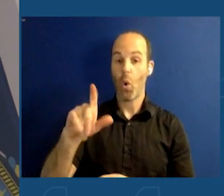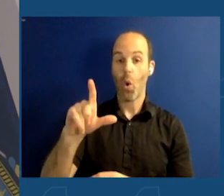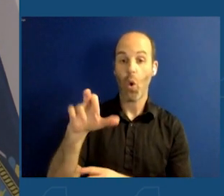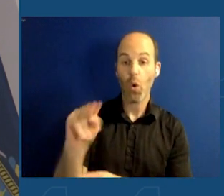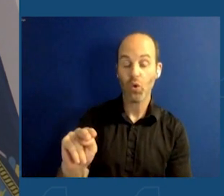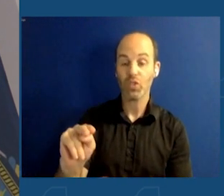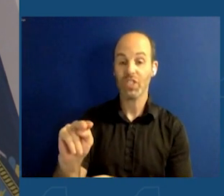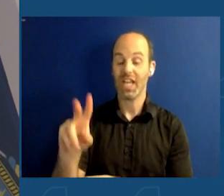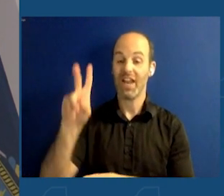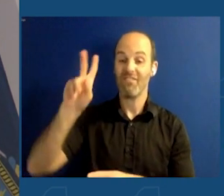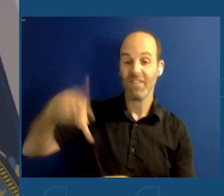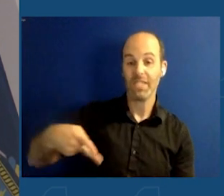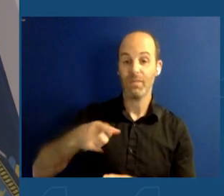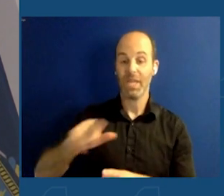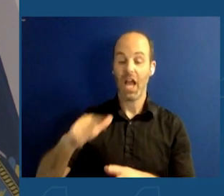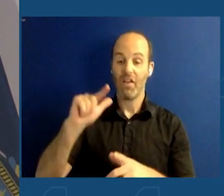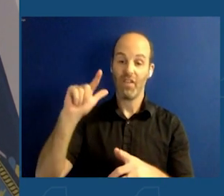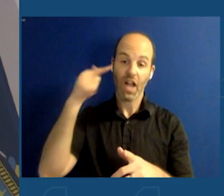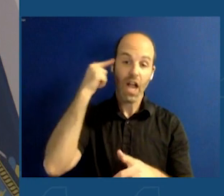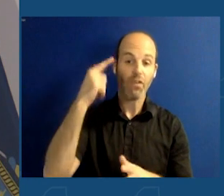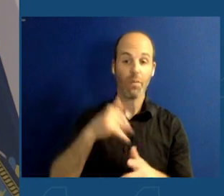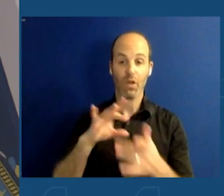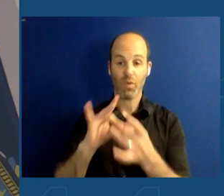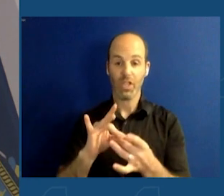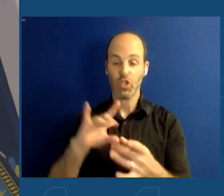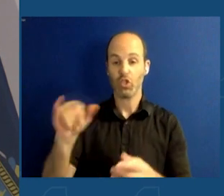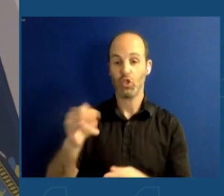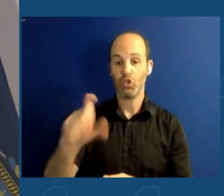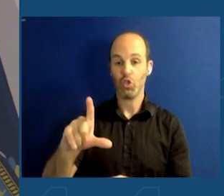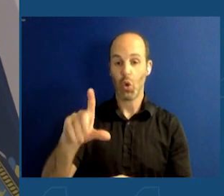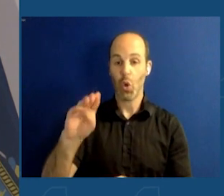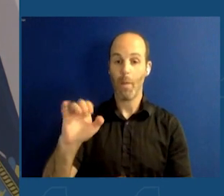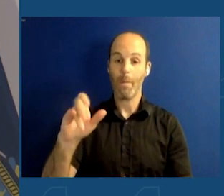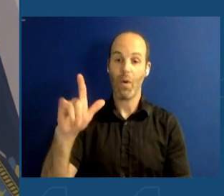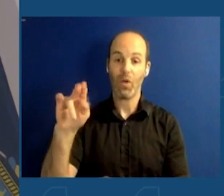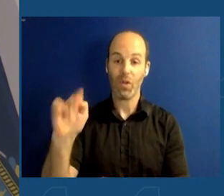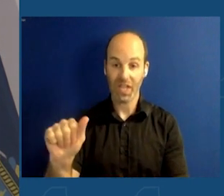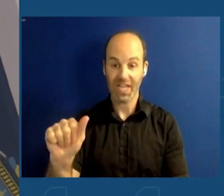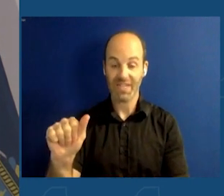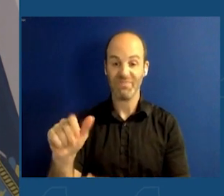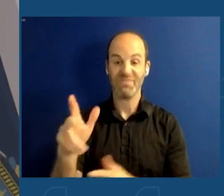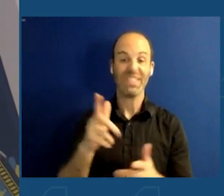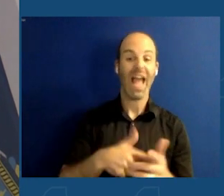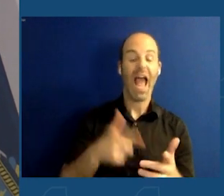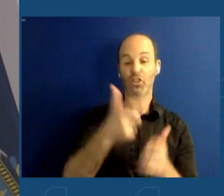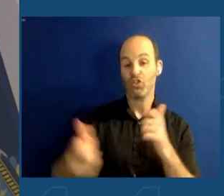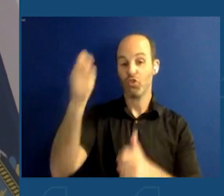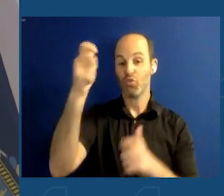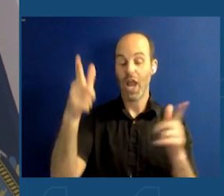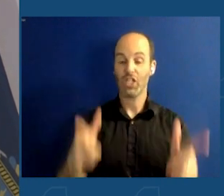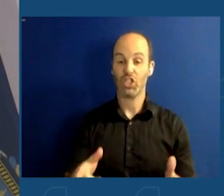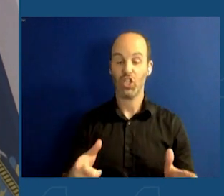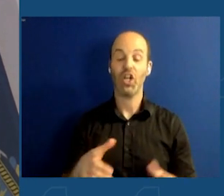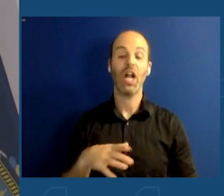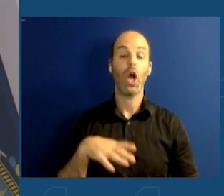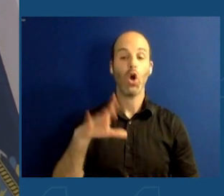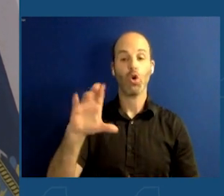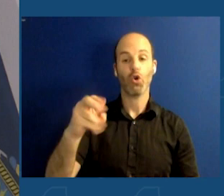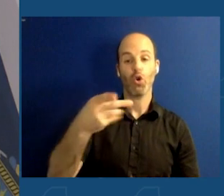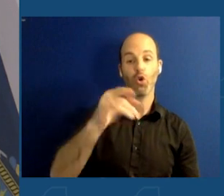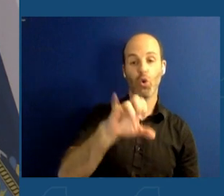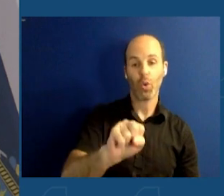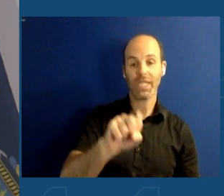Government Relations Joel Molina, and Extension Director Chris Watkins. So these are some of the leaders that make